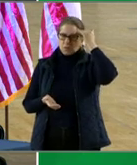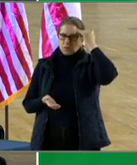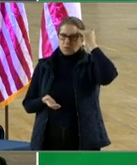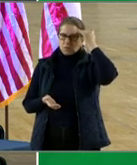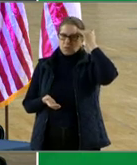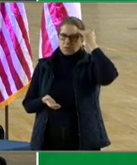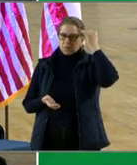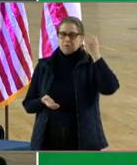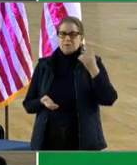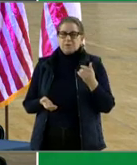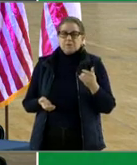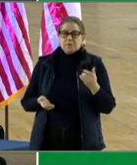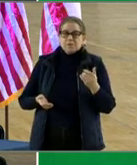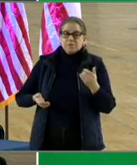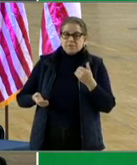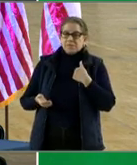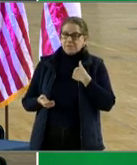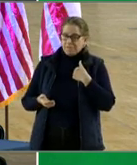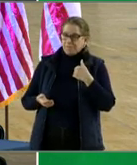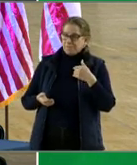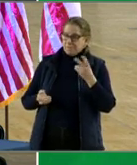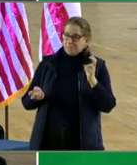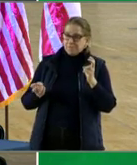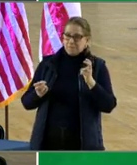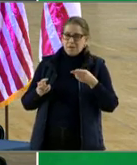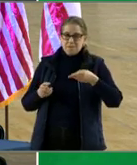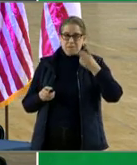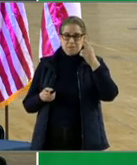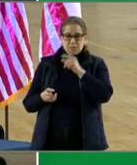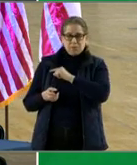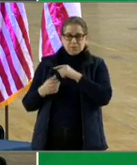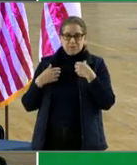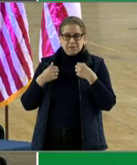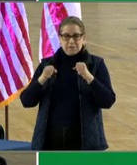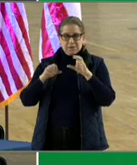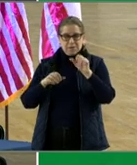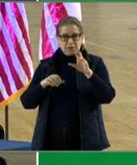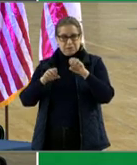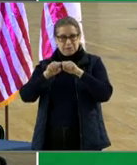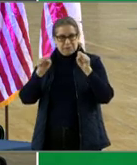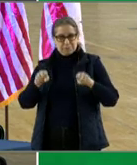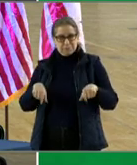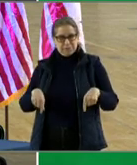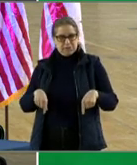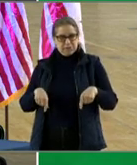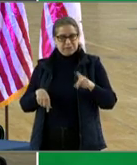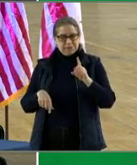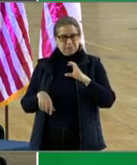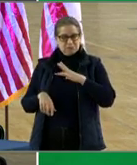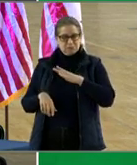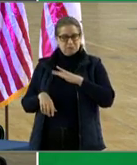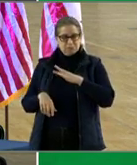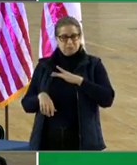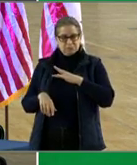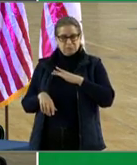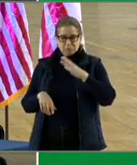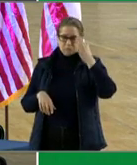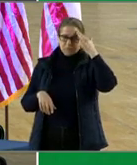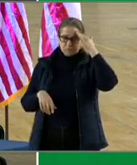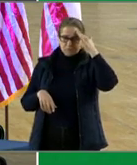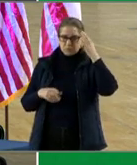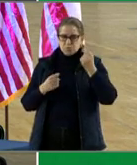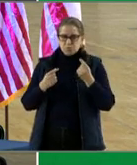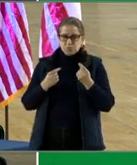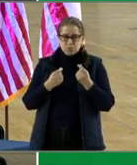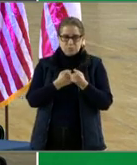have here in the district. Many of them have trained here in the district and are very familiar with the district. And we're hopeful that they will look